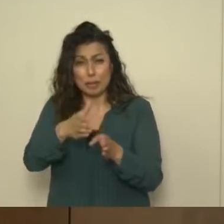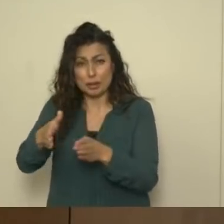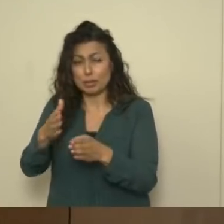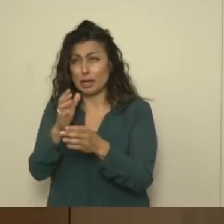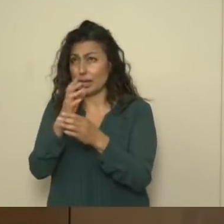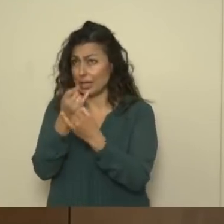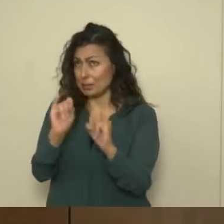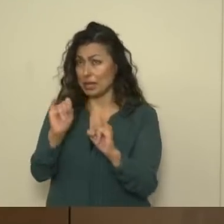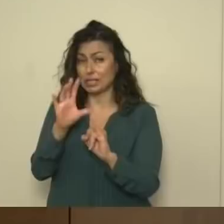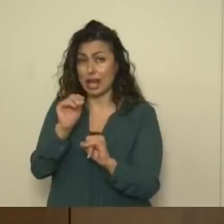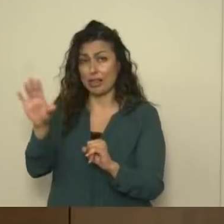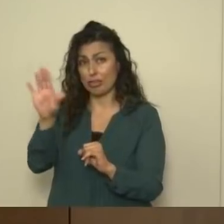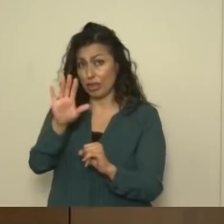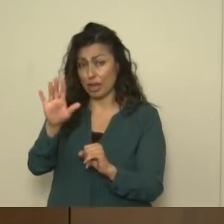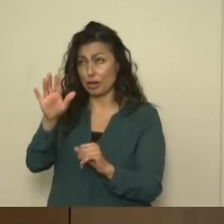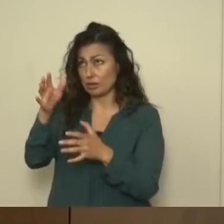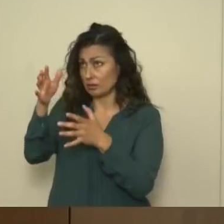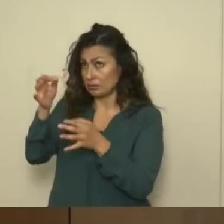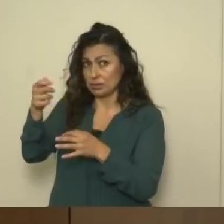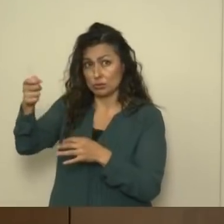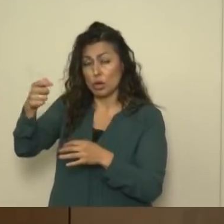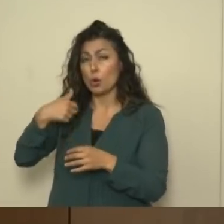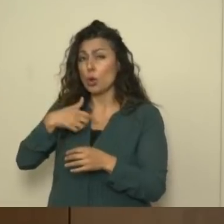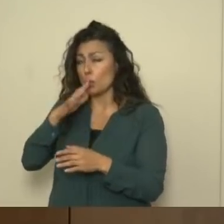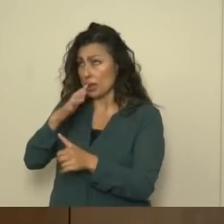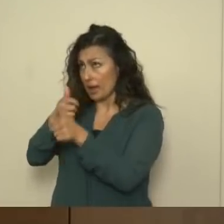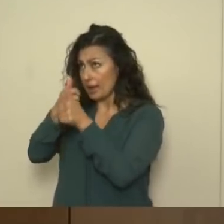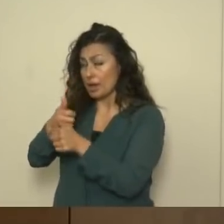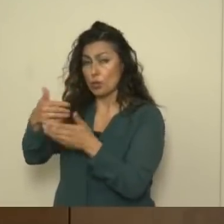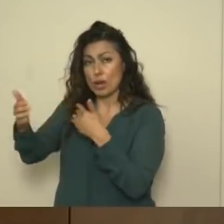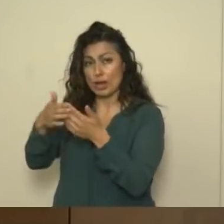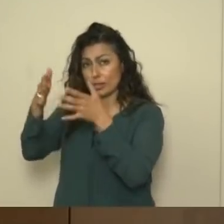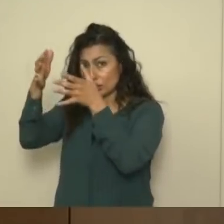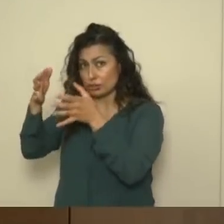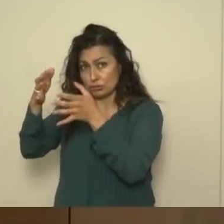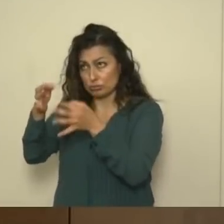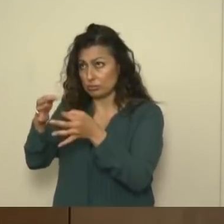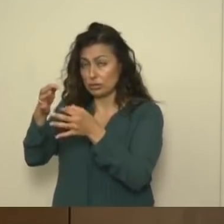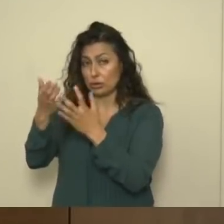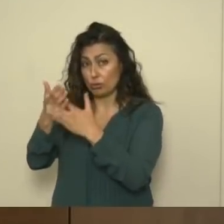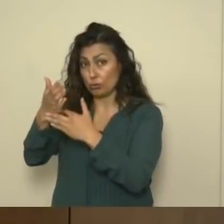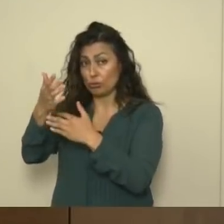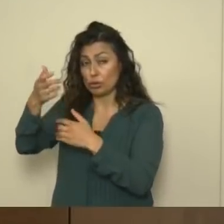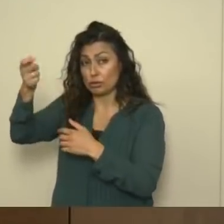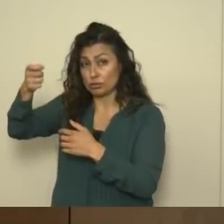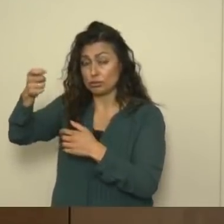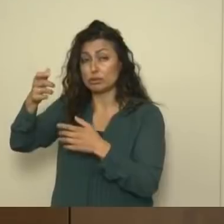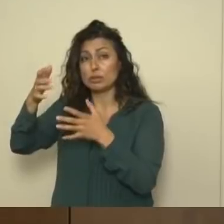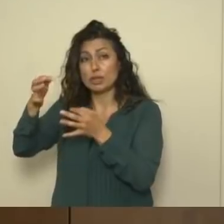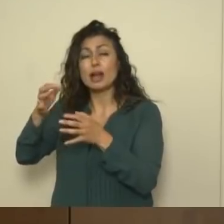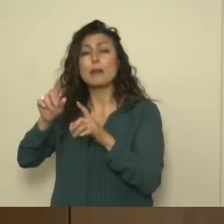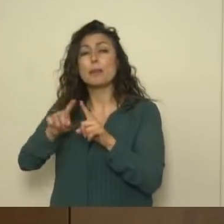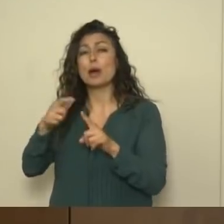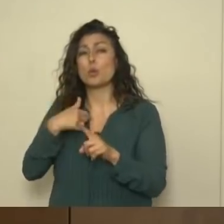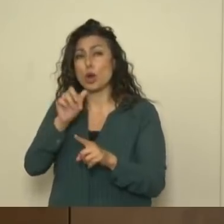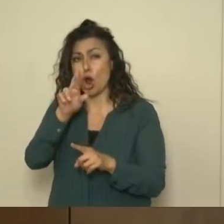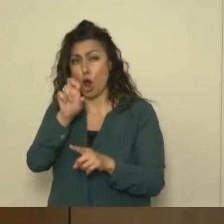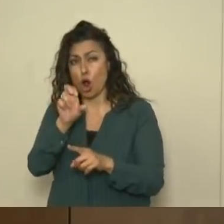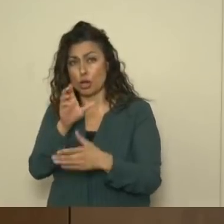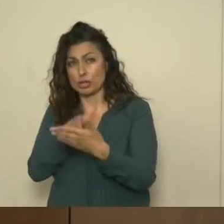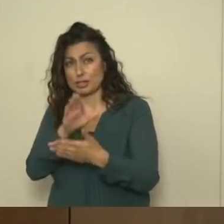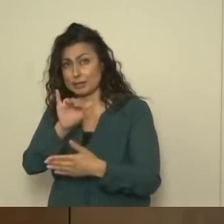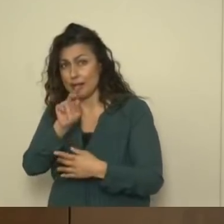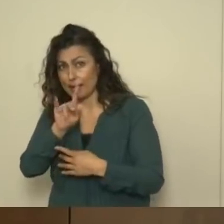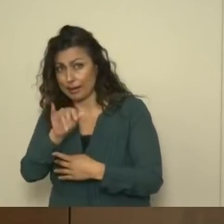of judges, and we will adhere to whatever judicial action comes down on any number of these. But we are citing, we